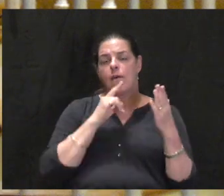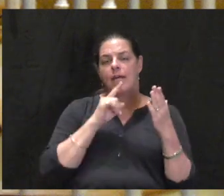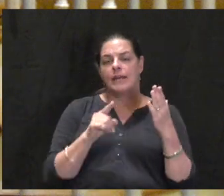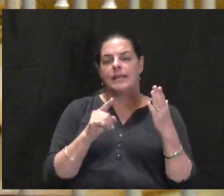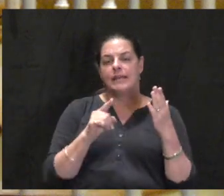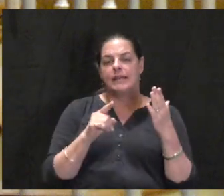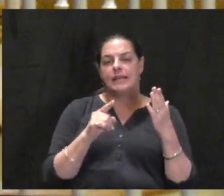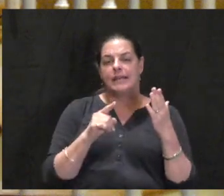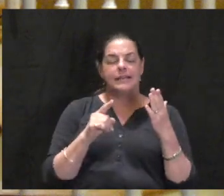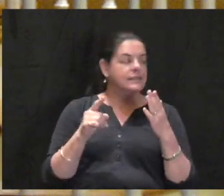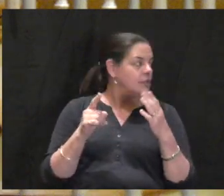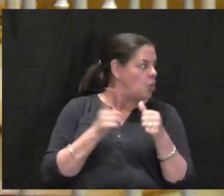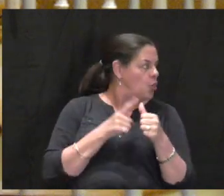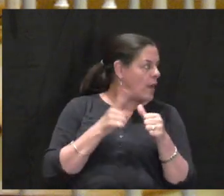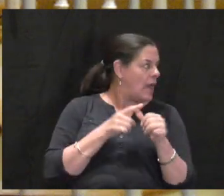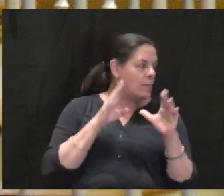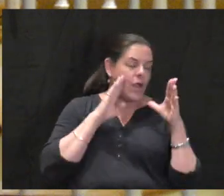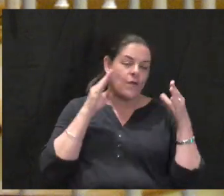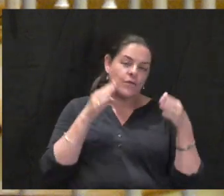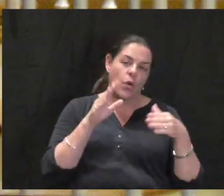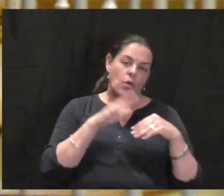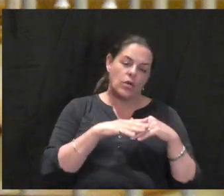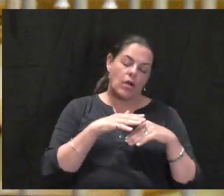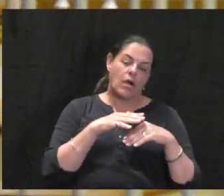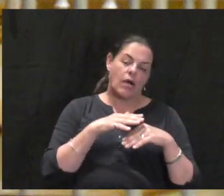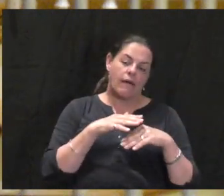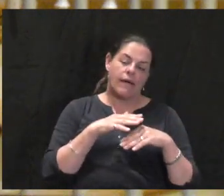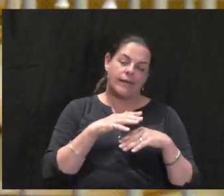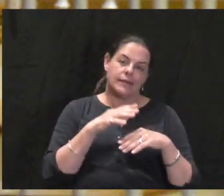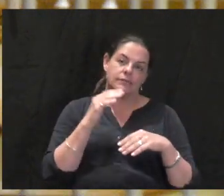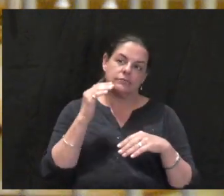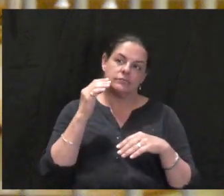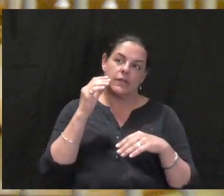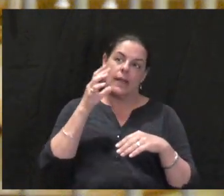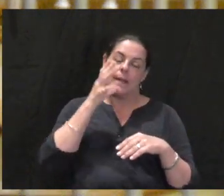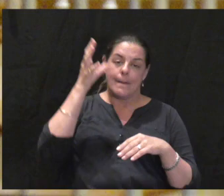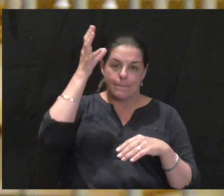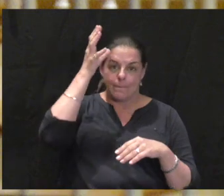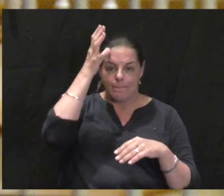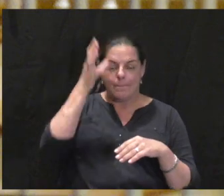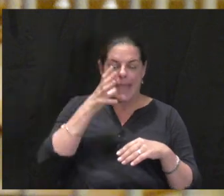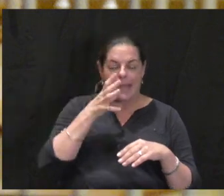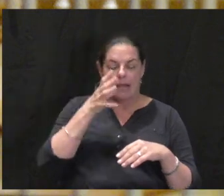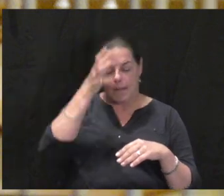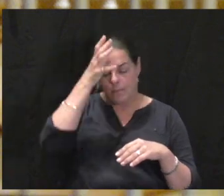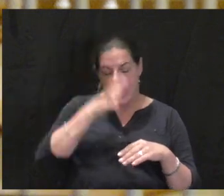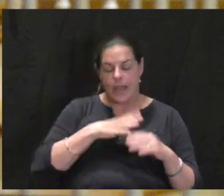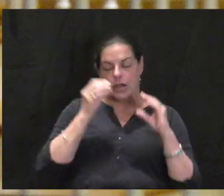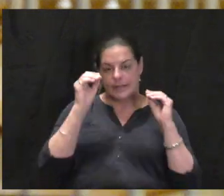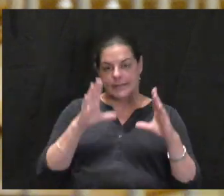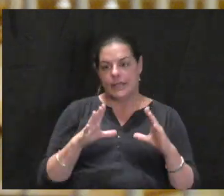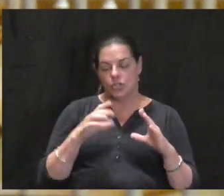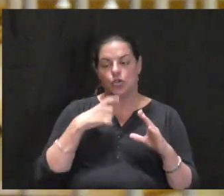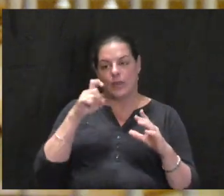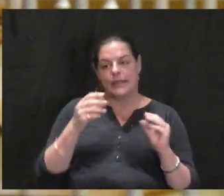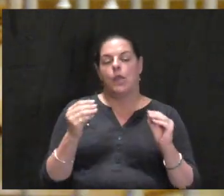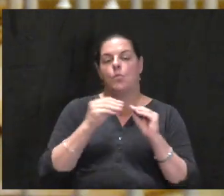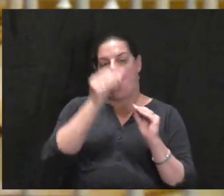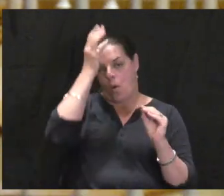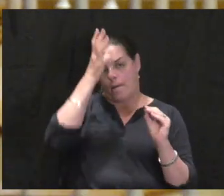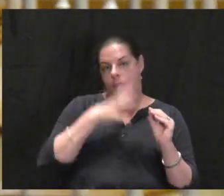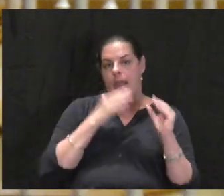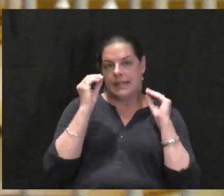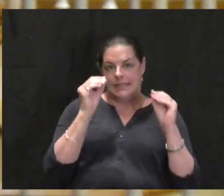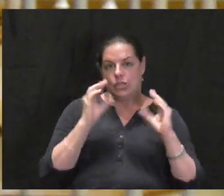educators in our district, as well as educators of color. So again, that's definitely an uphill battle, but it's